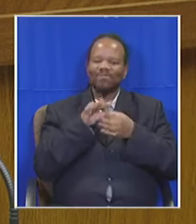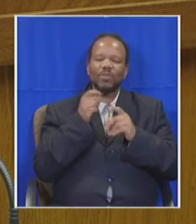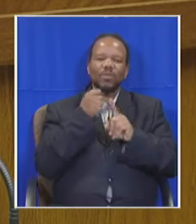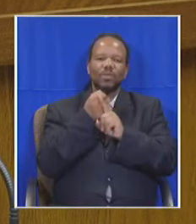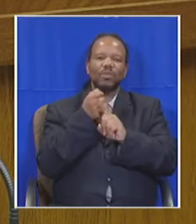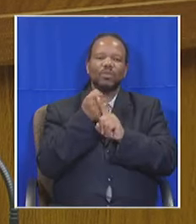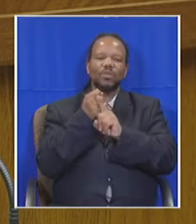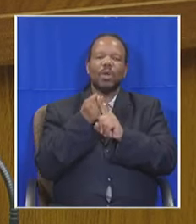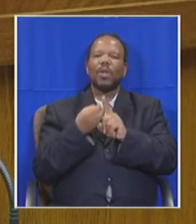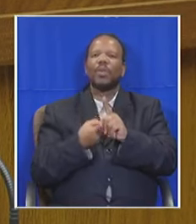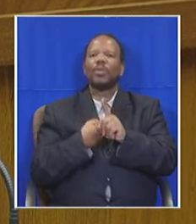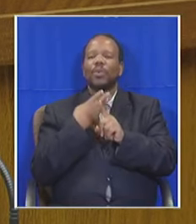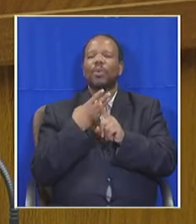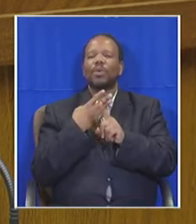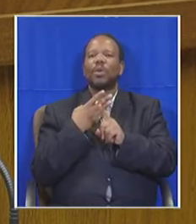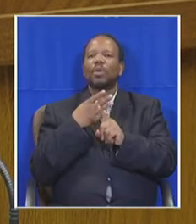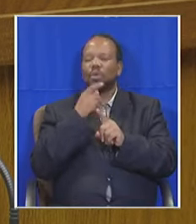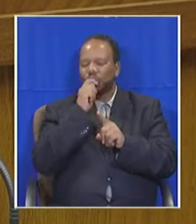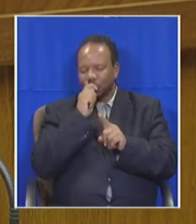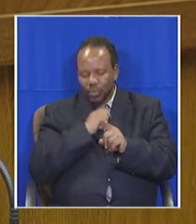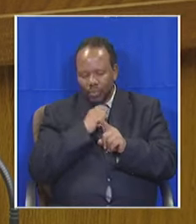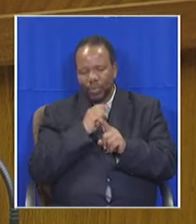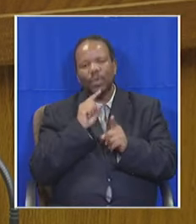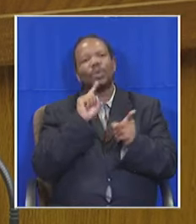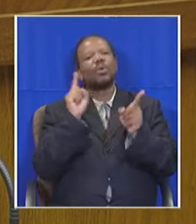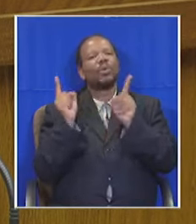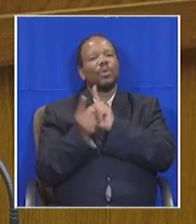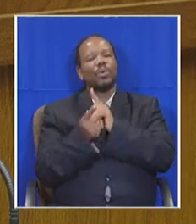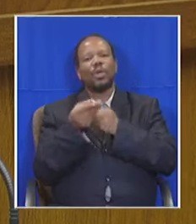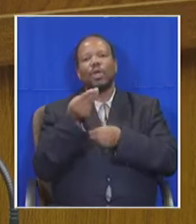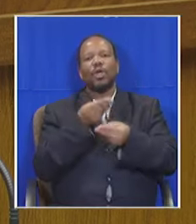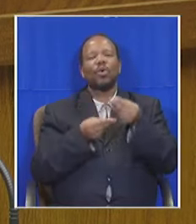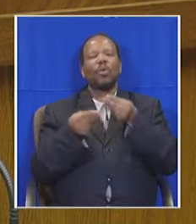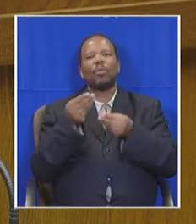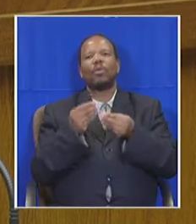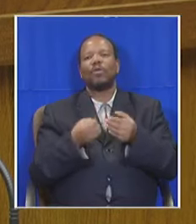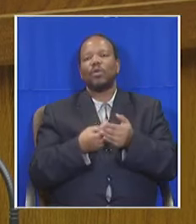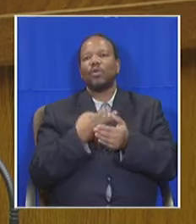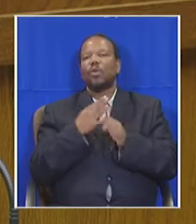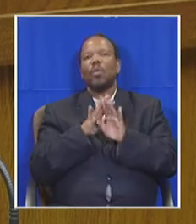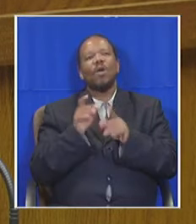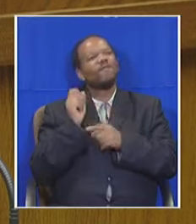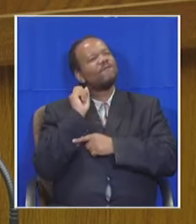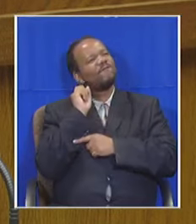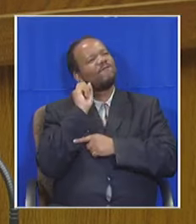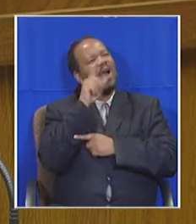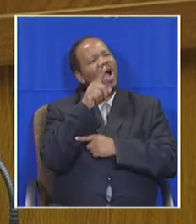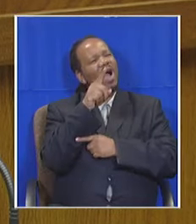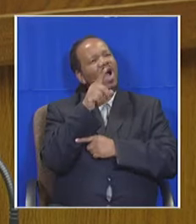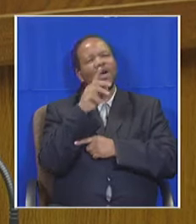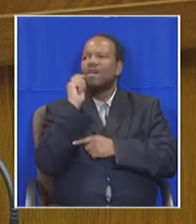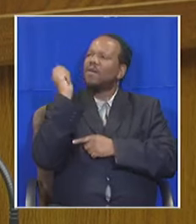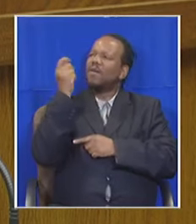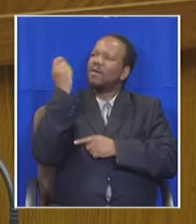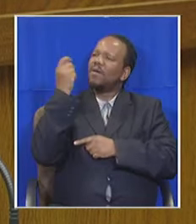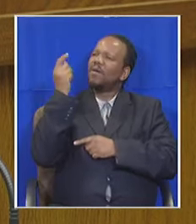in making sure that we radically transform the socio-economic empowerment of our young people in the dusty streets of Marapiani, of Tlhagameng, of